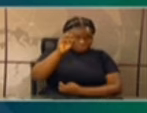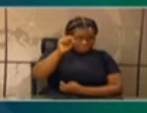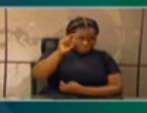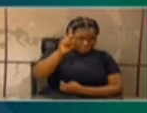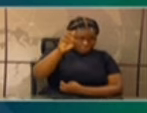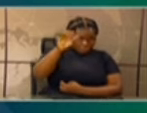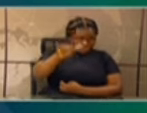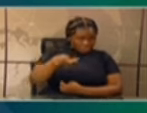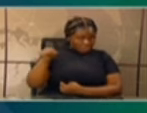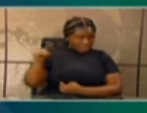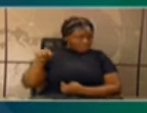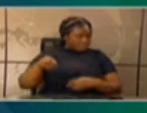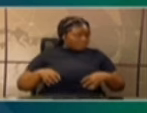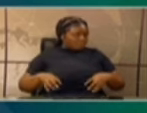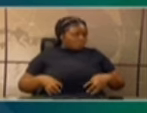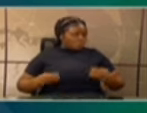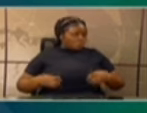Kokuo.